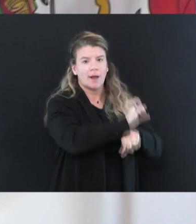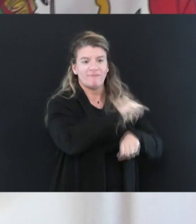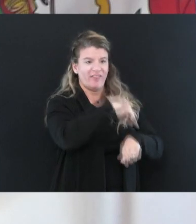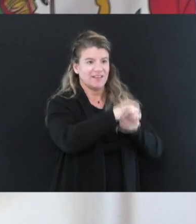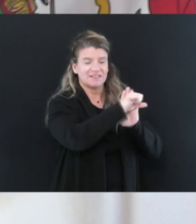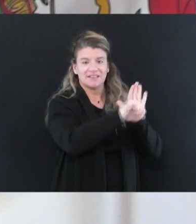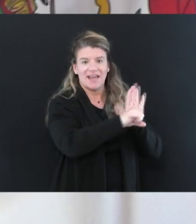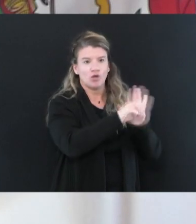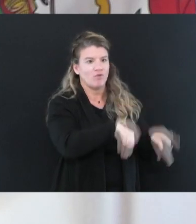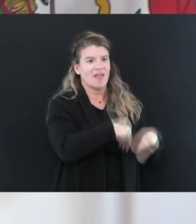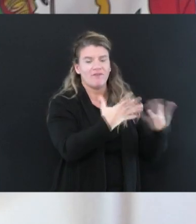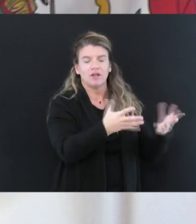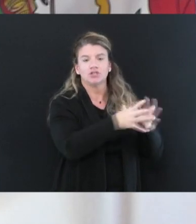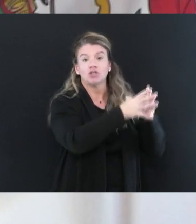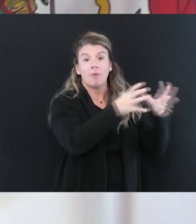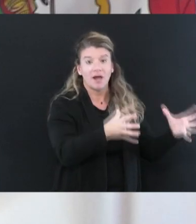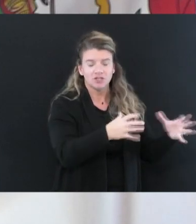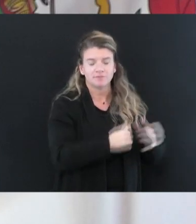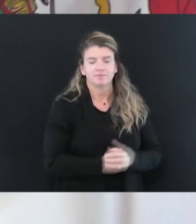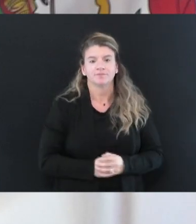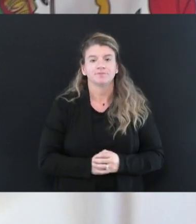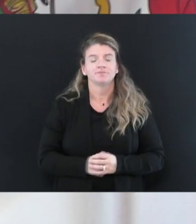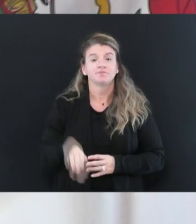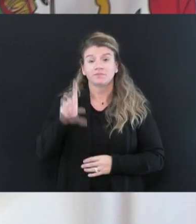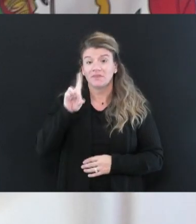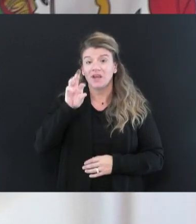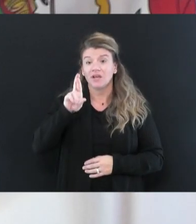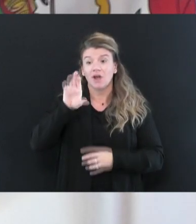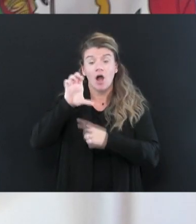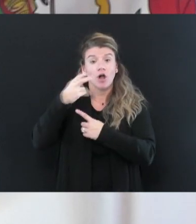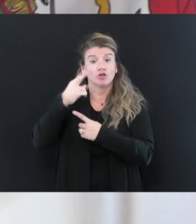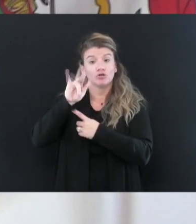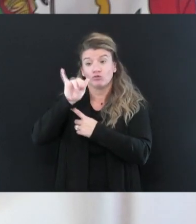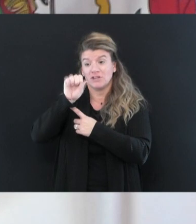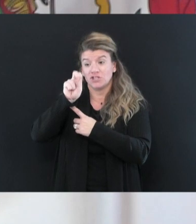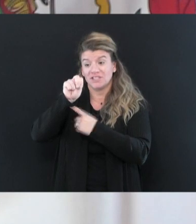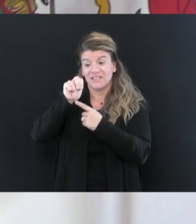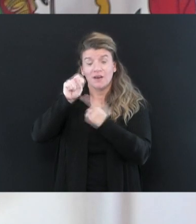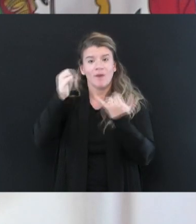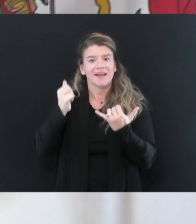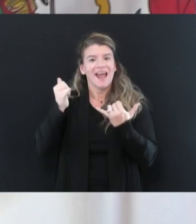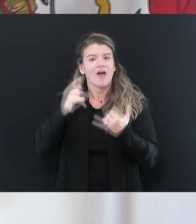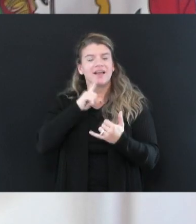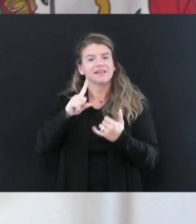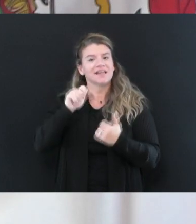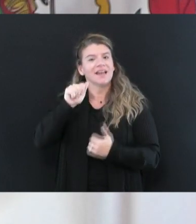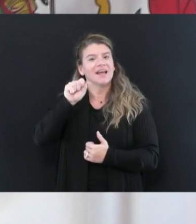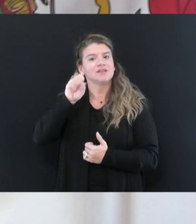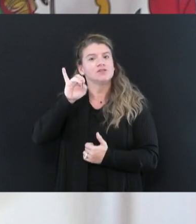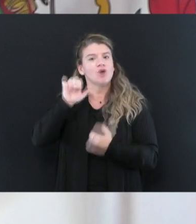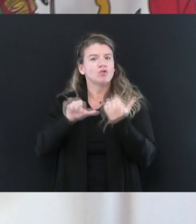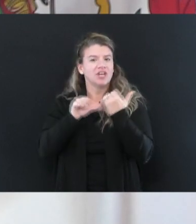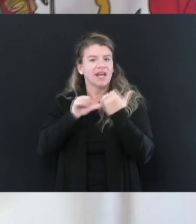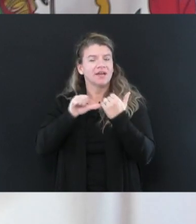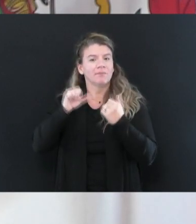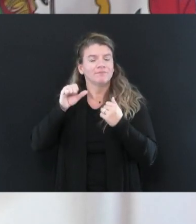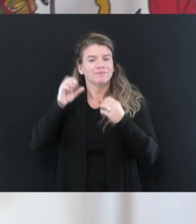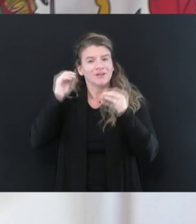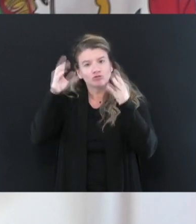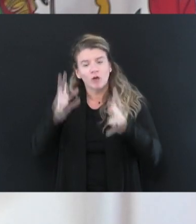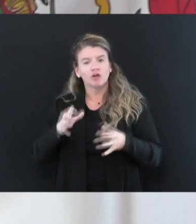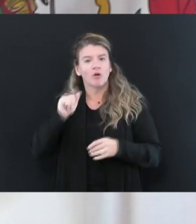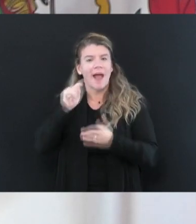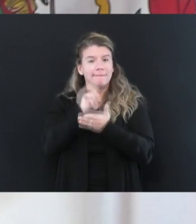ways. Dr. Christensen is currently an associate professor at Marshall University School of Medicine. Additionally,